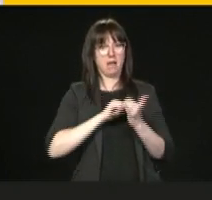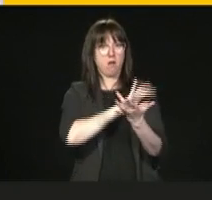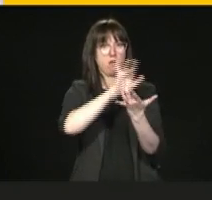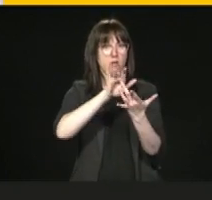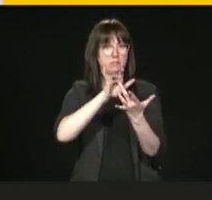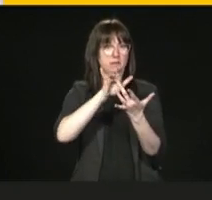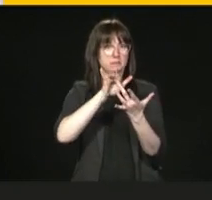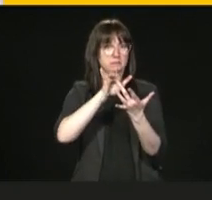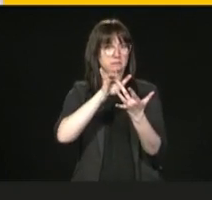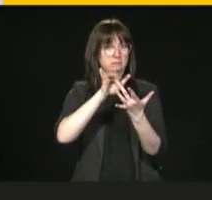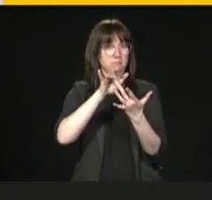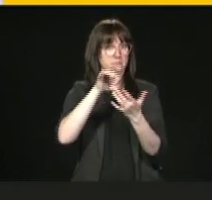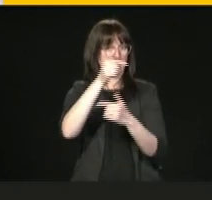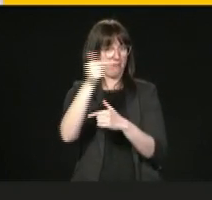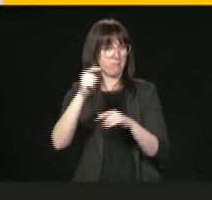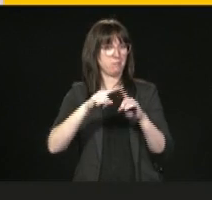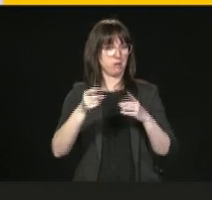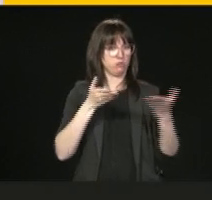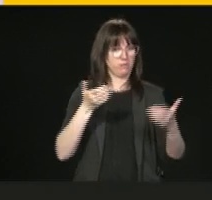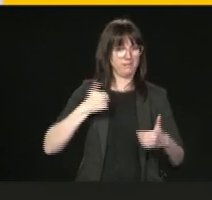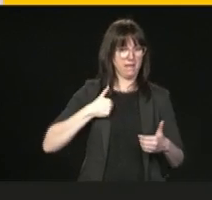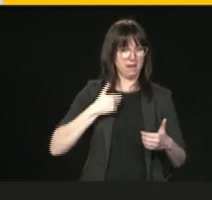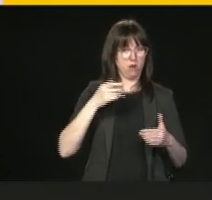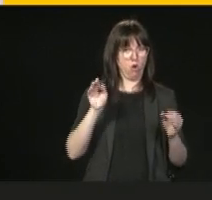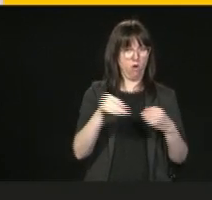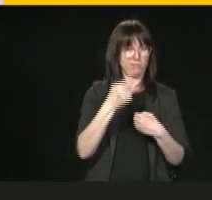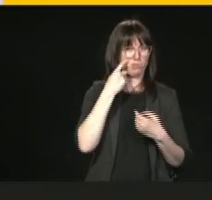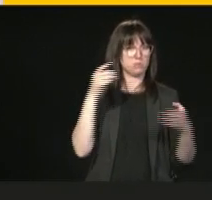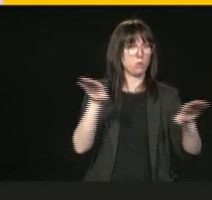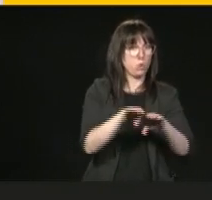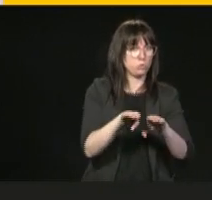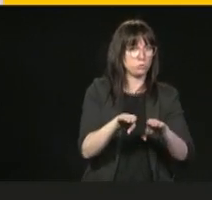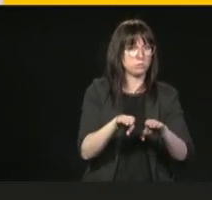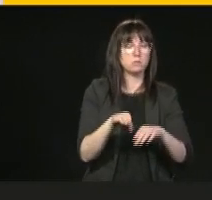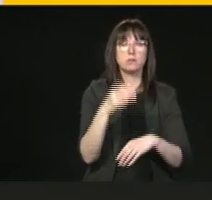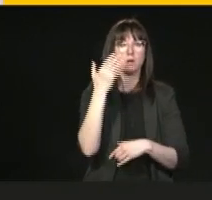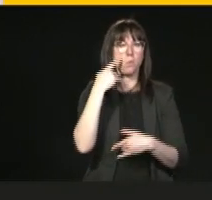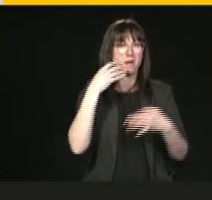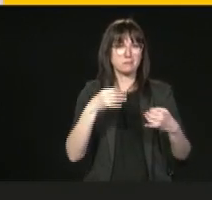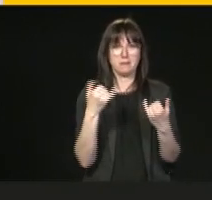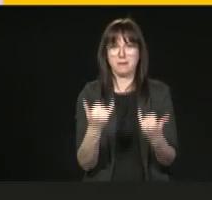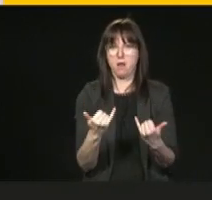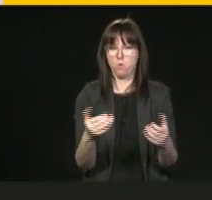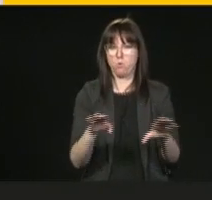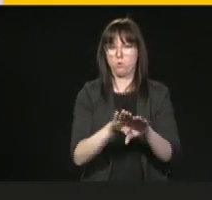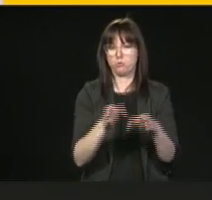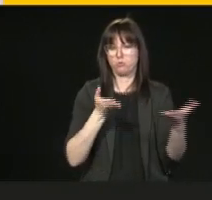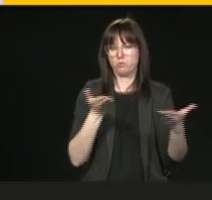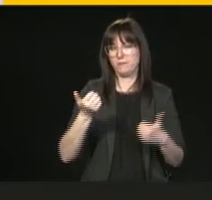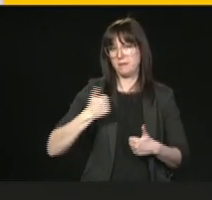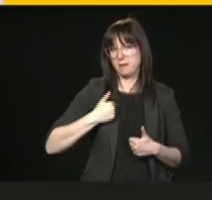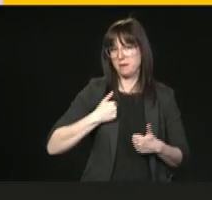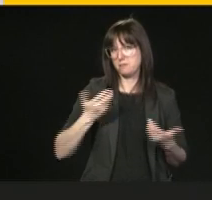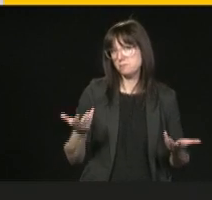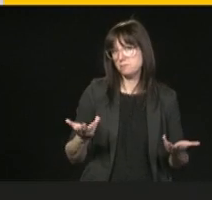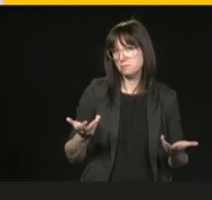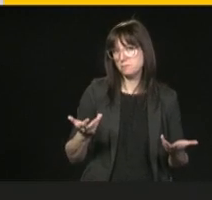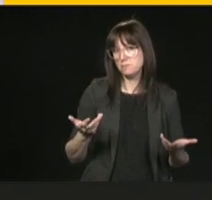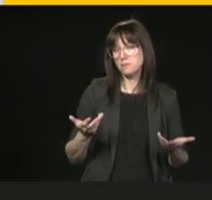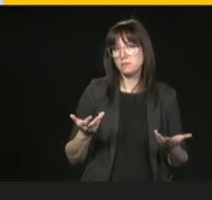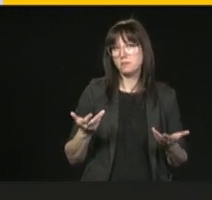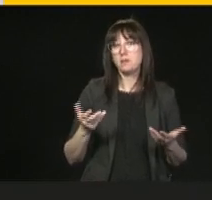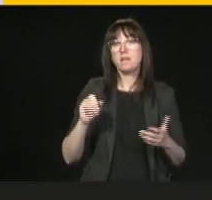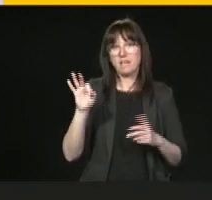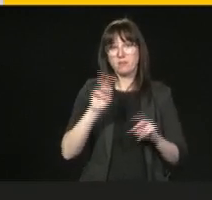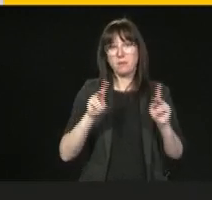closing Service Canada centres across the country. And I'm wondering why that decision was taken now at this time, and what is your message to people